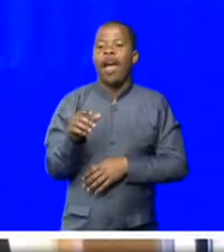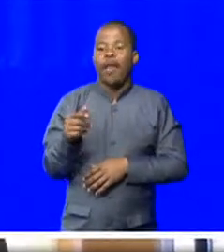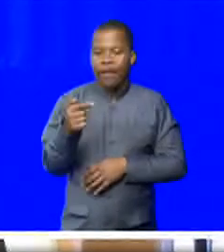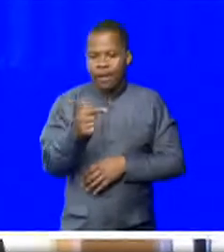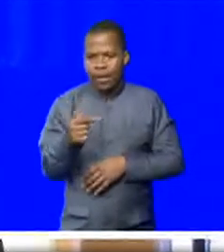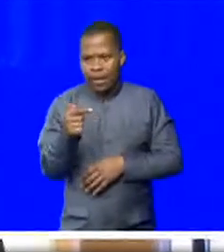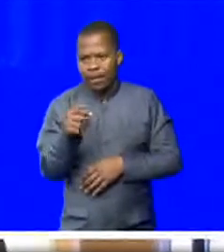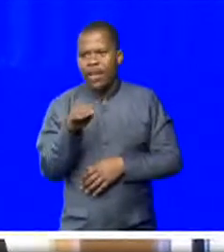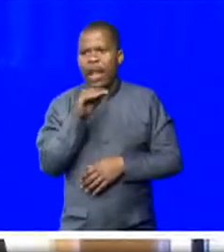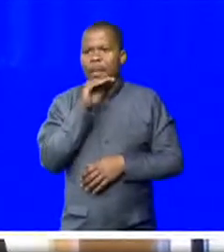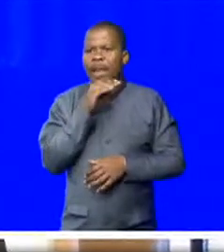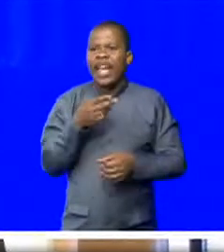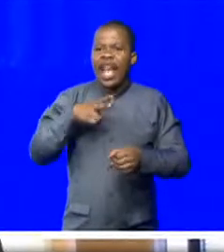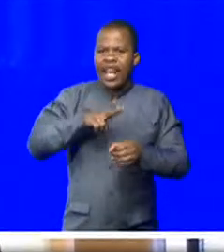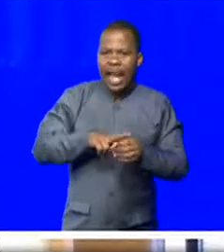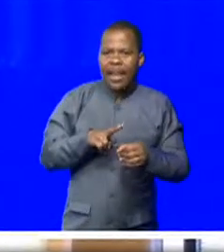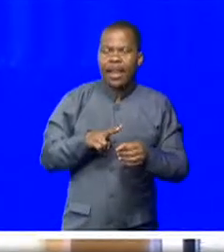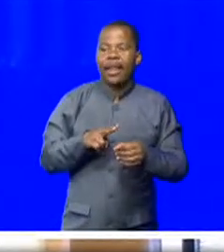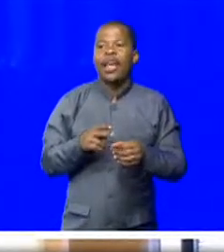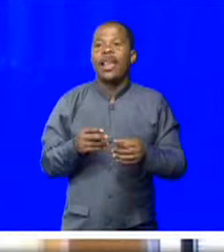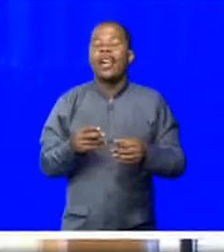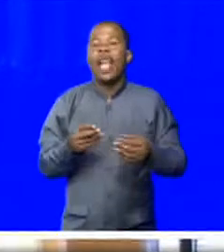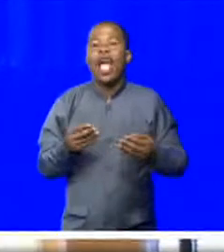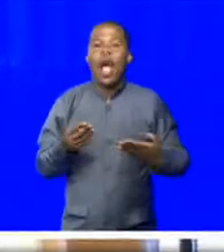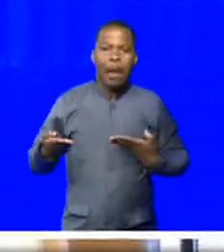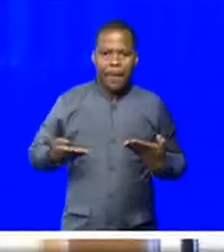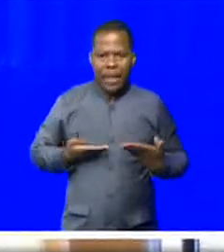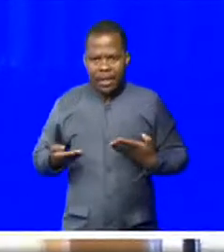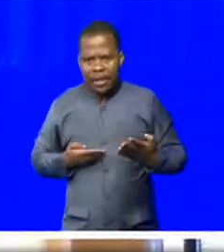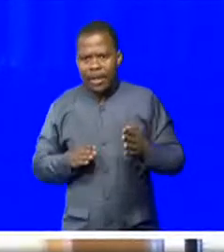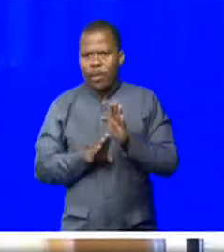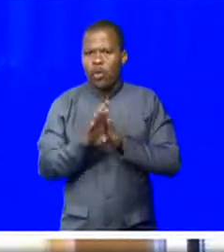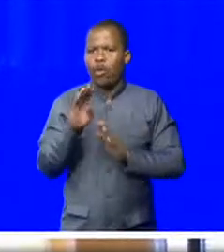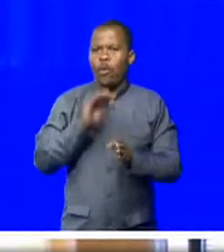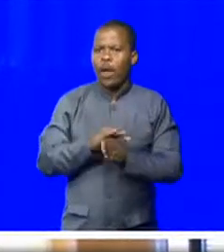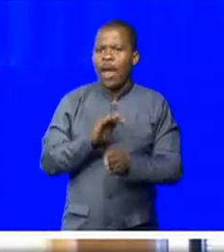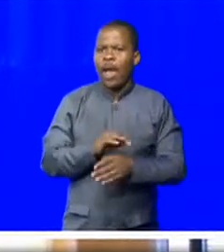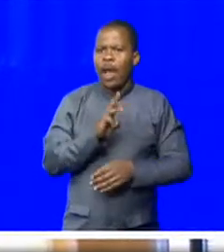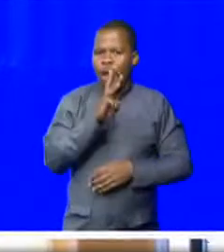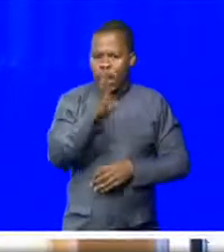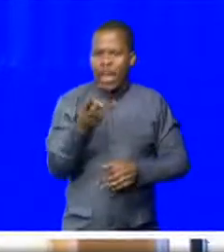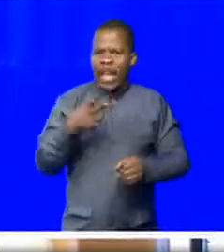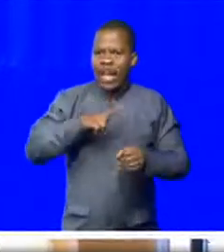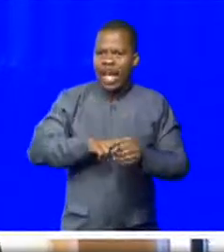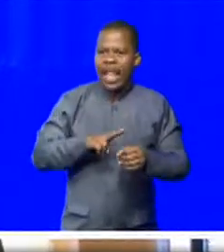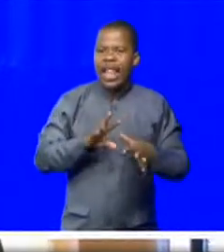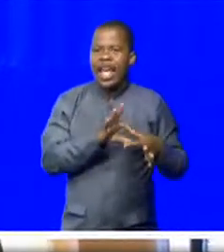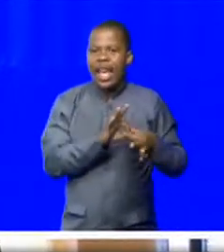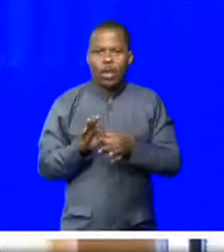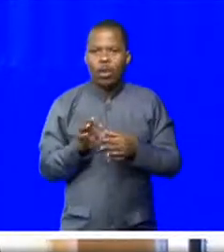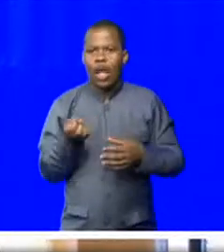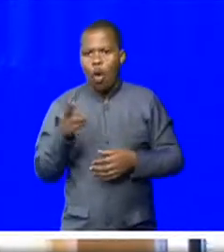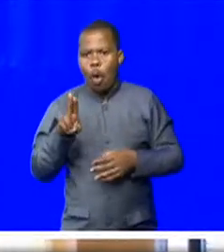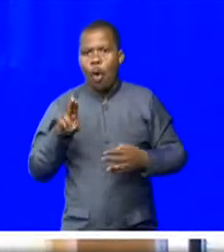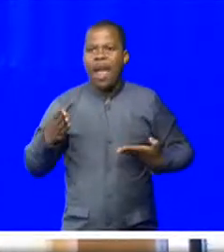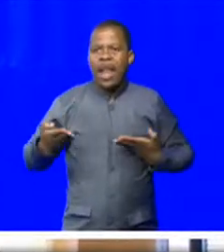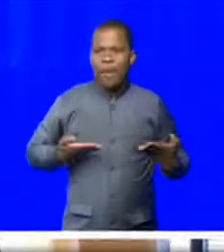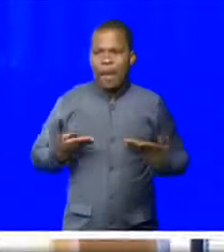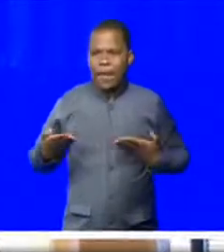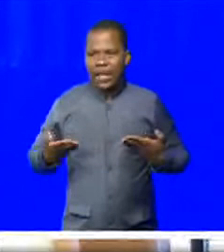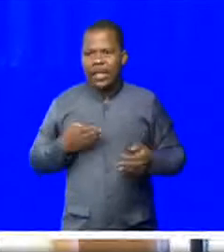be economic improvements in that organizations or different businesses will be